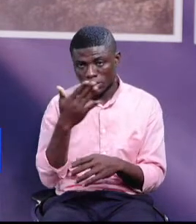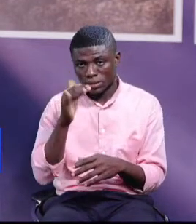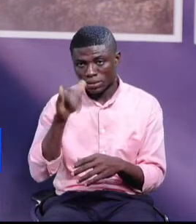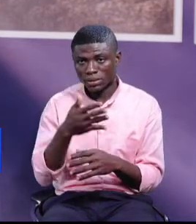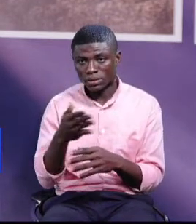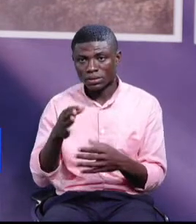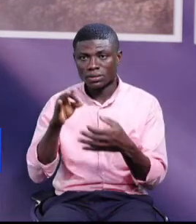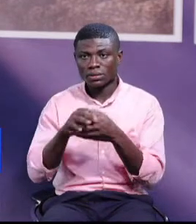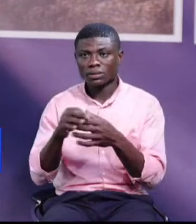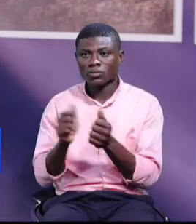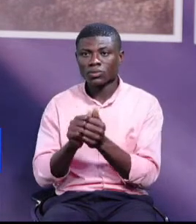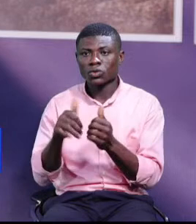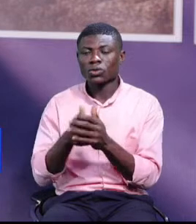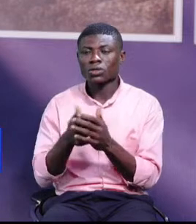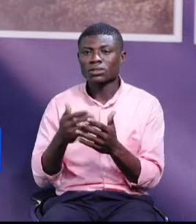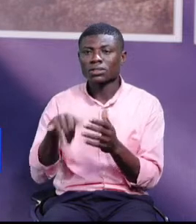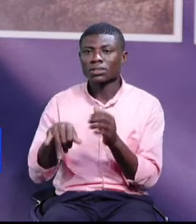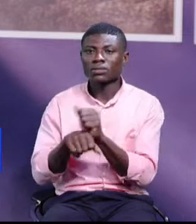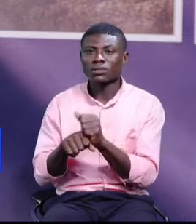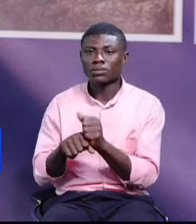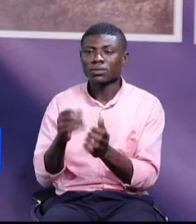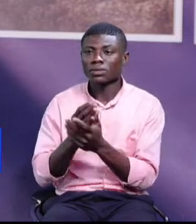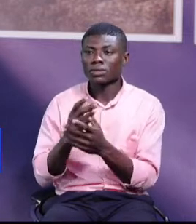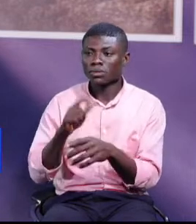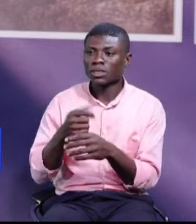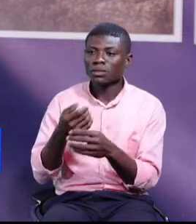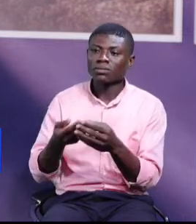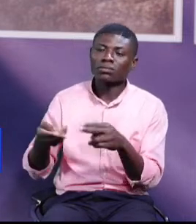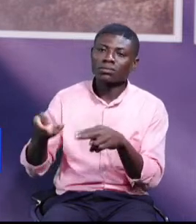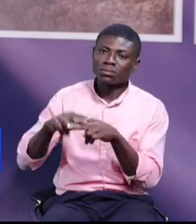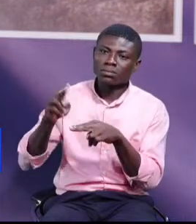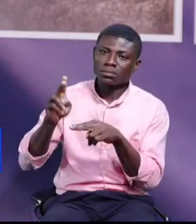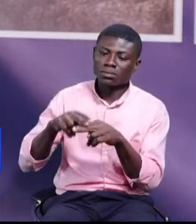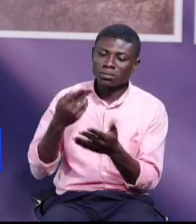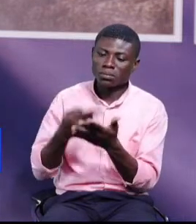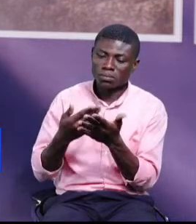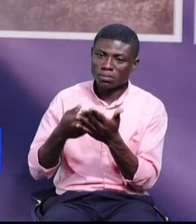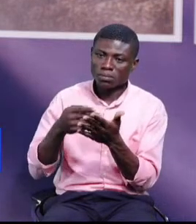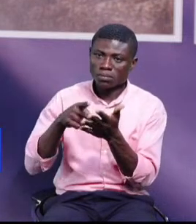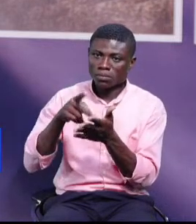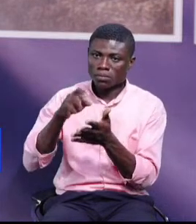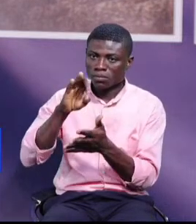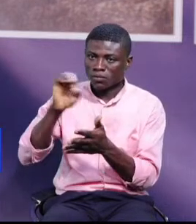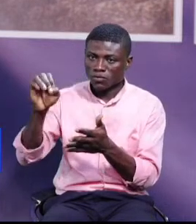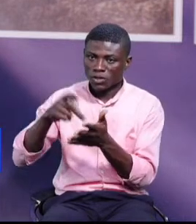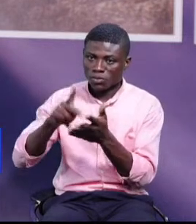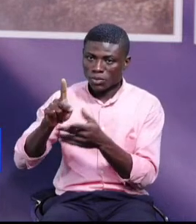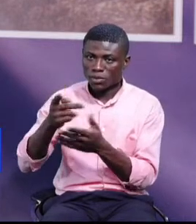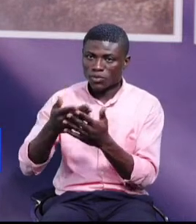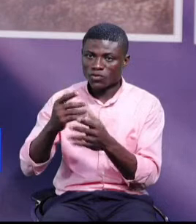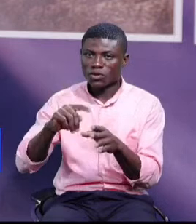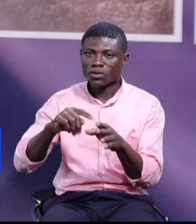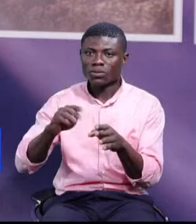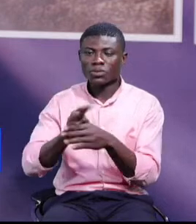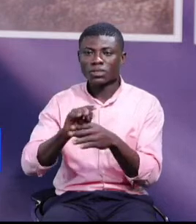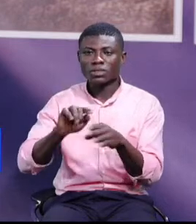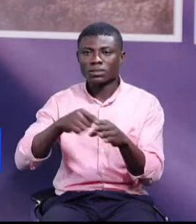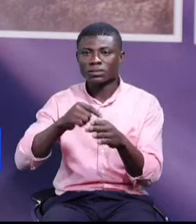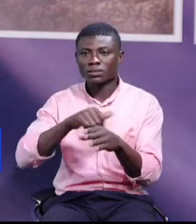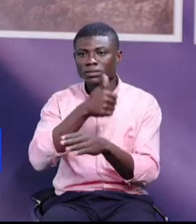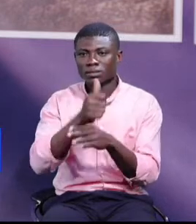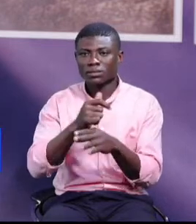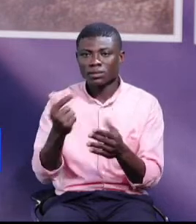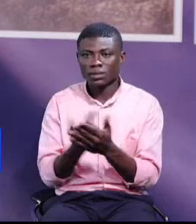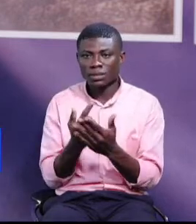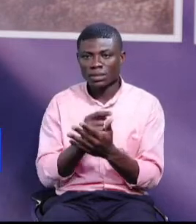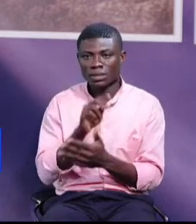agencies attached to the main body. This sometimes increases the fees or amount that needs to be paid before the business starts to take off. Ghana